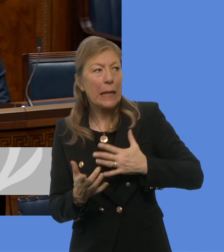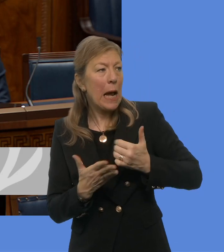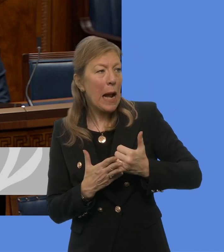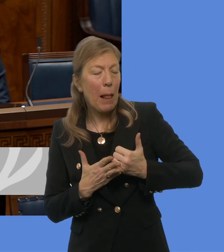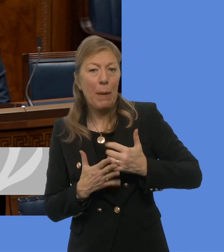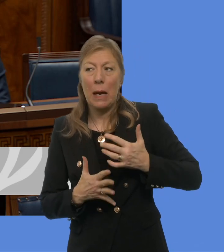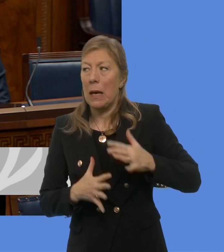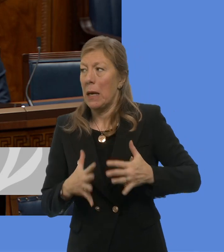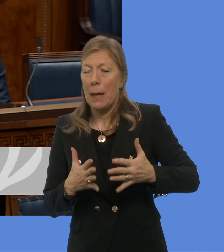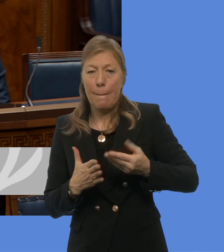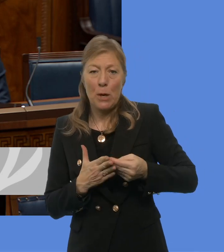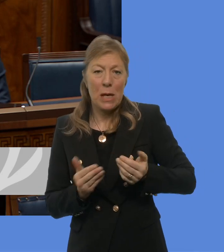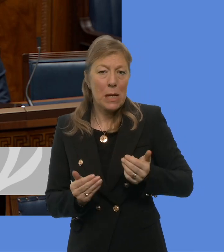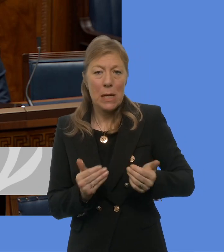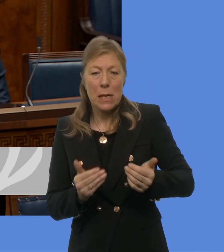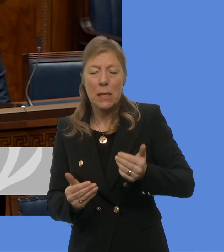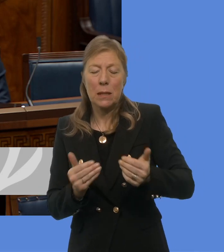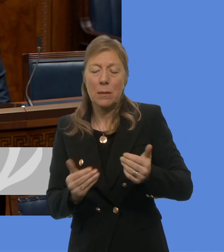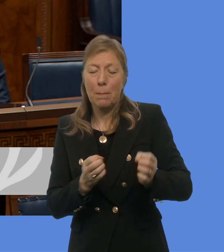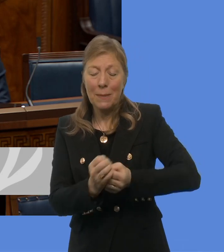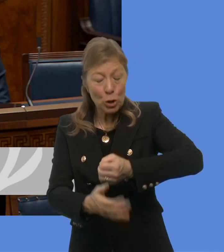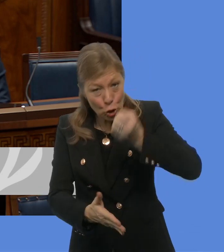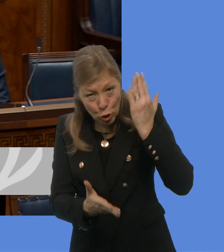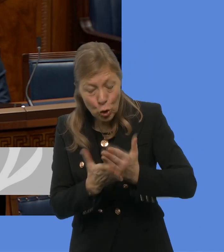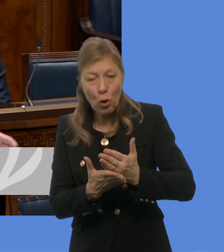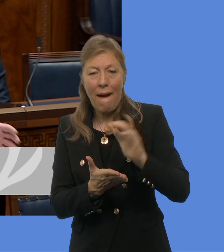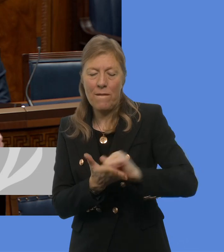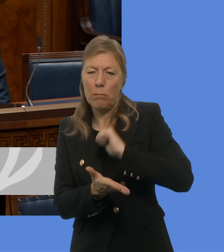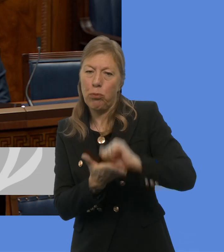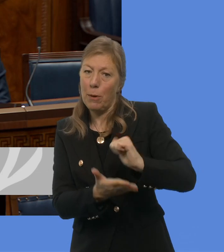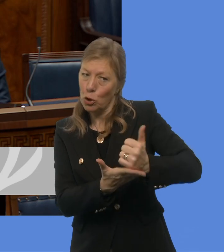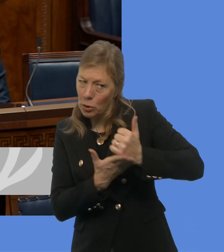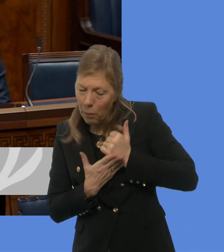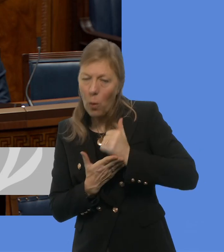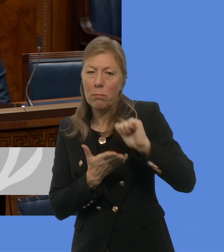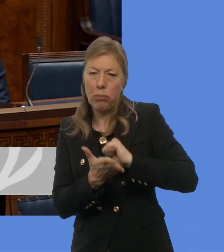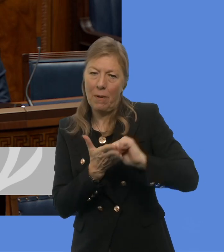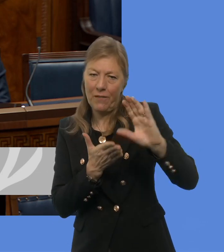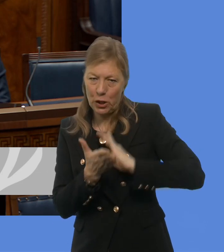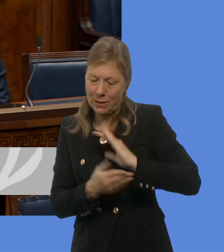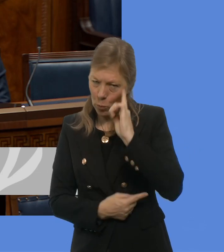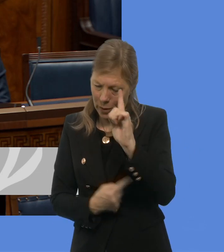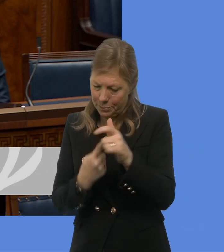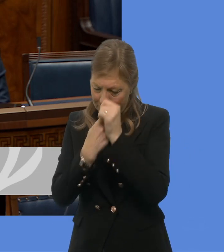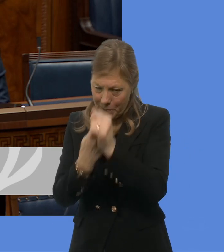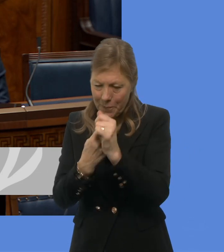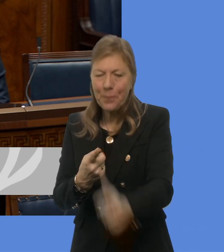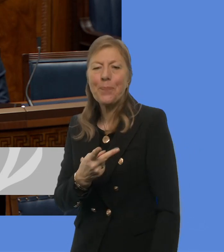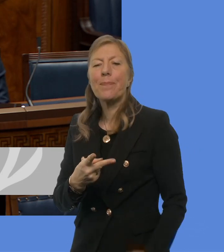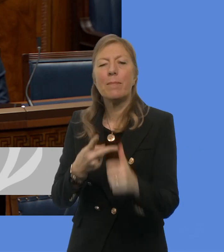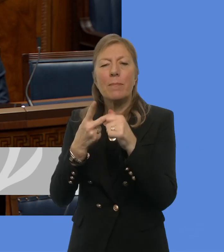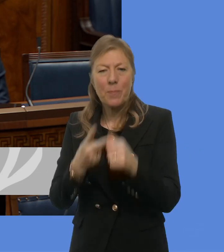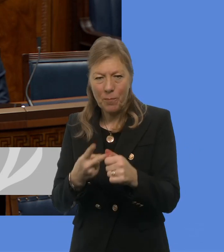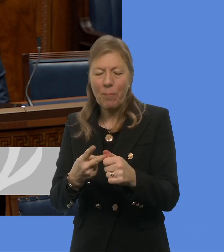resource and the funding support that they need. Secondly, I've taken it in reverse order. Yes, there's been ongoing consultation